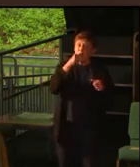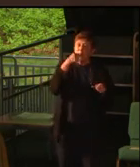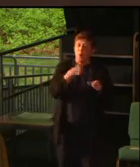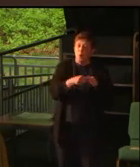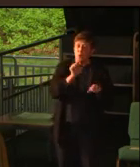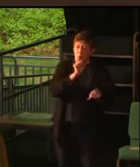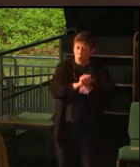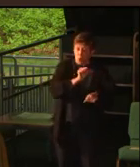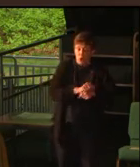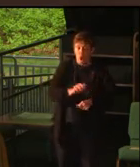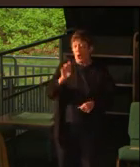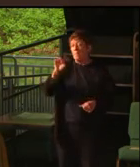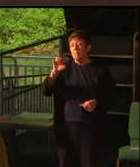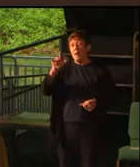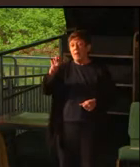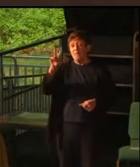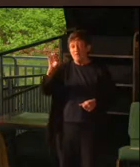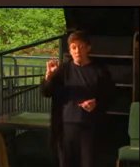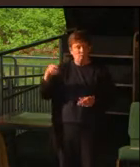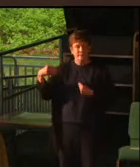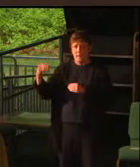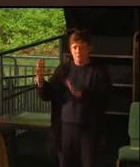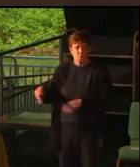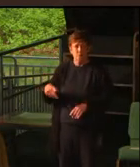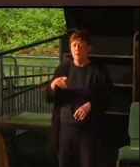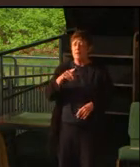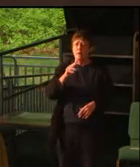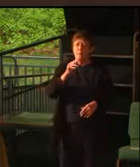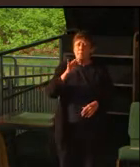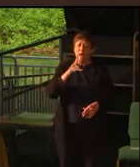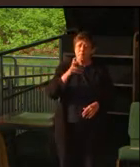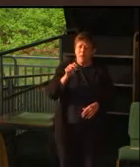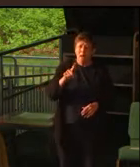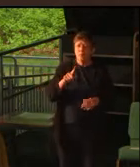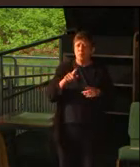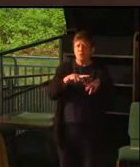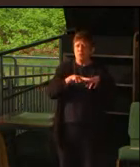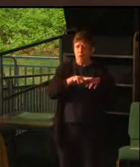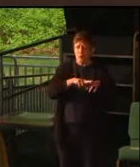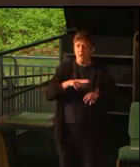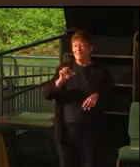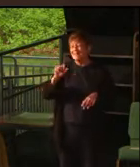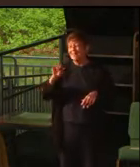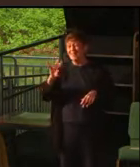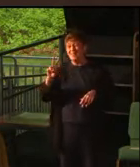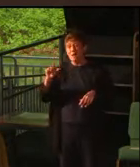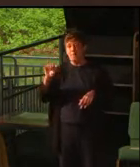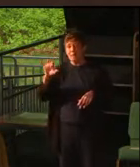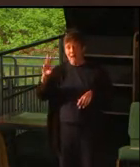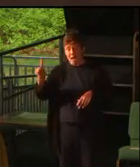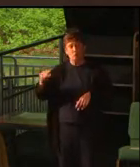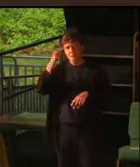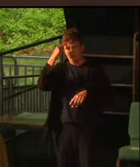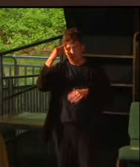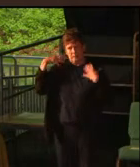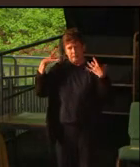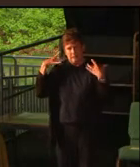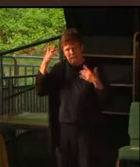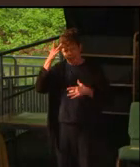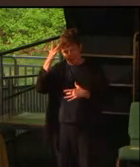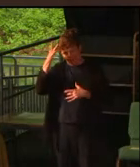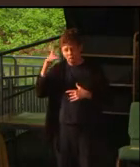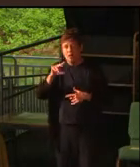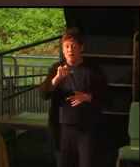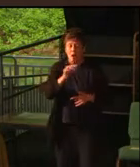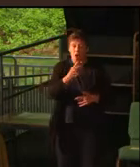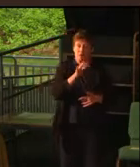sailor, Basquiat was a runaway, Sylvia Plath was mentally ill, Charlie Parker was a heroin addict, and